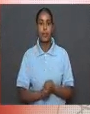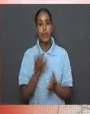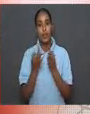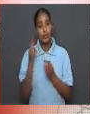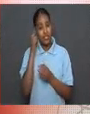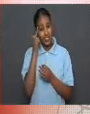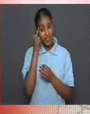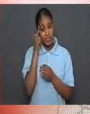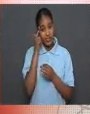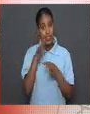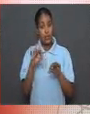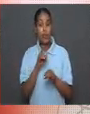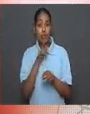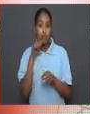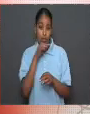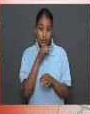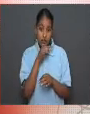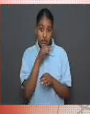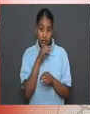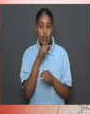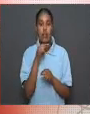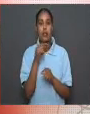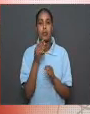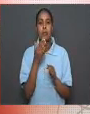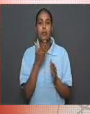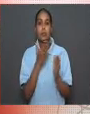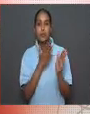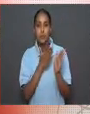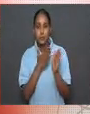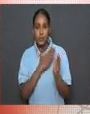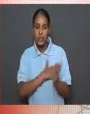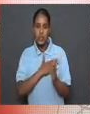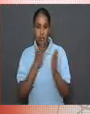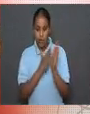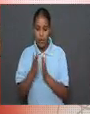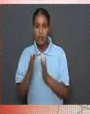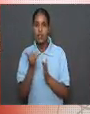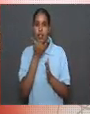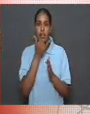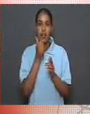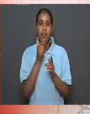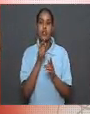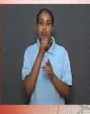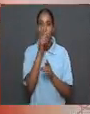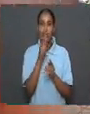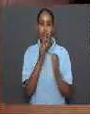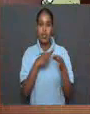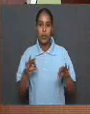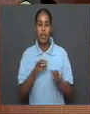If you think a statement is false, please correct the error to make it a true statement.